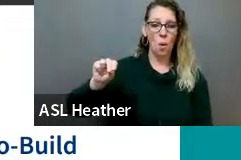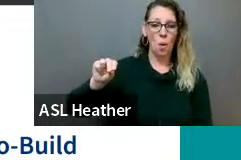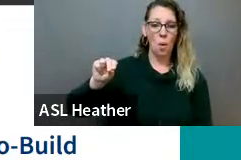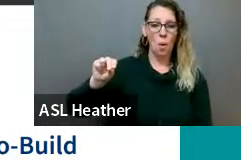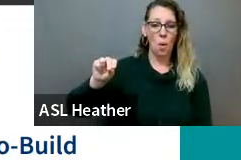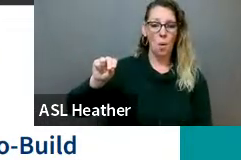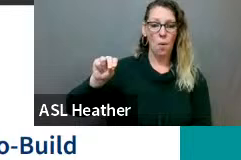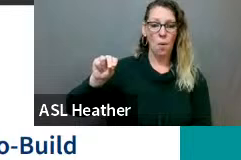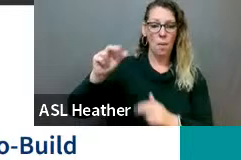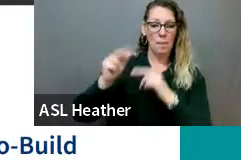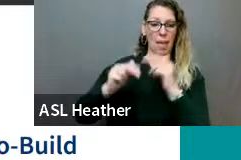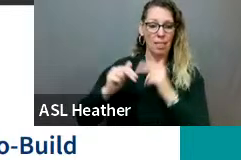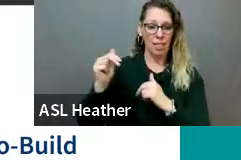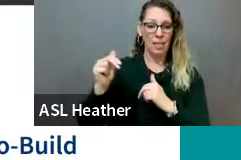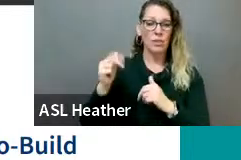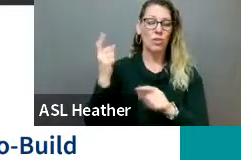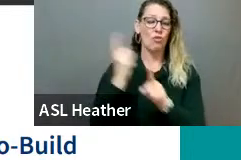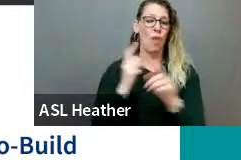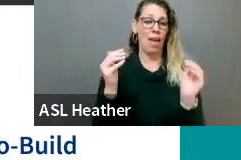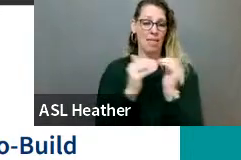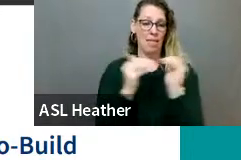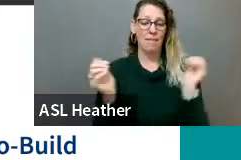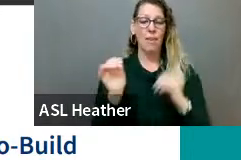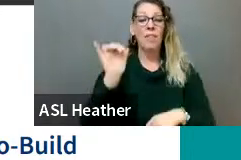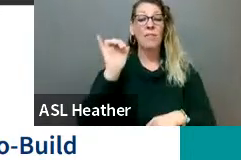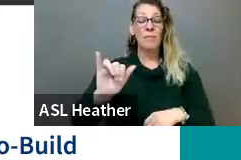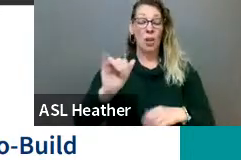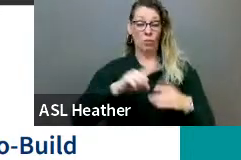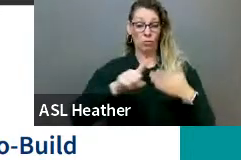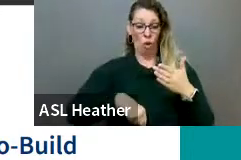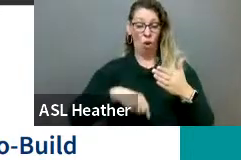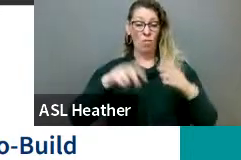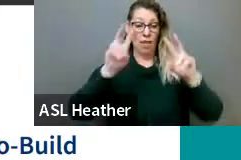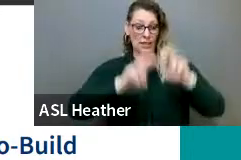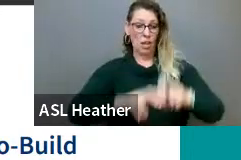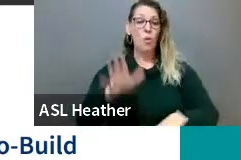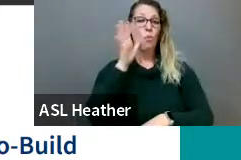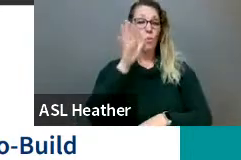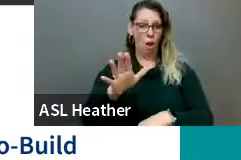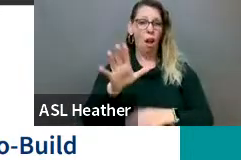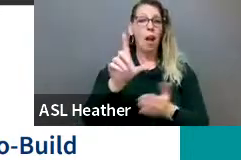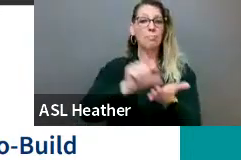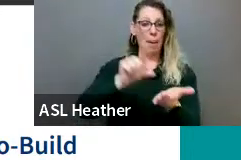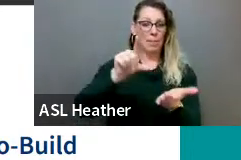right level. The results of the analysis are going to be published in the draft.